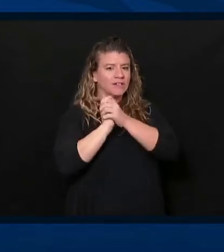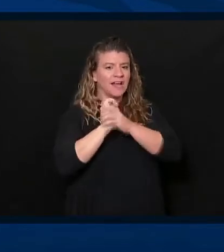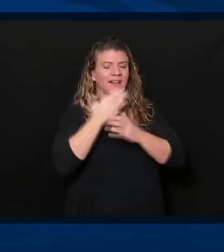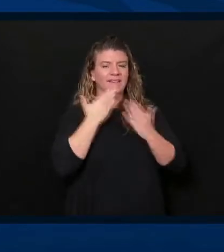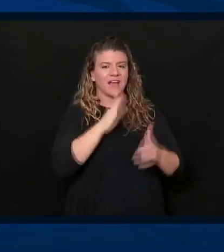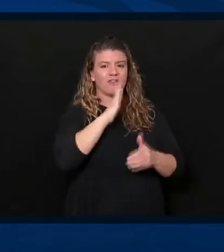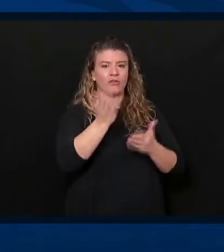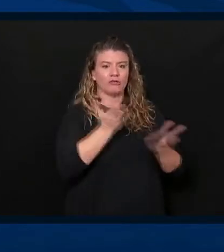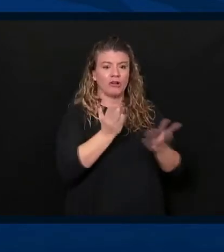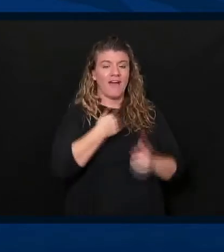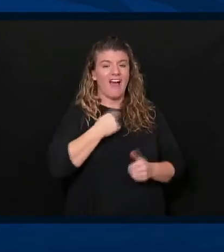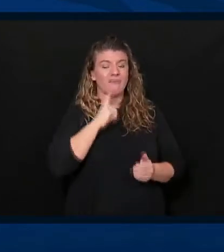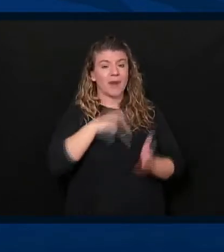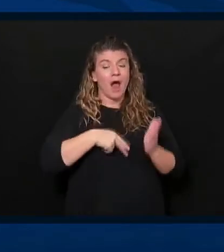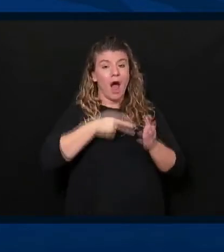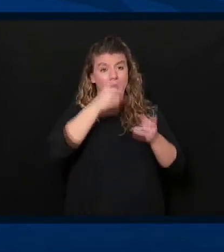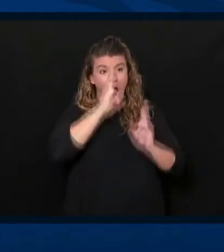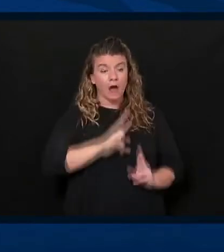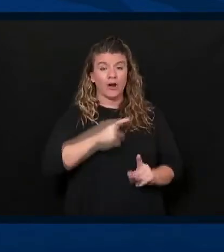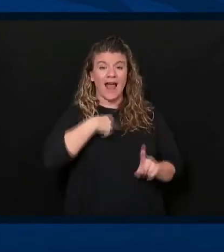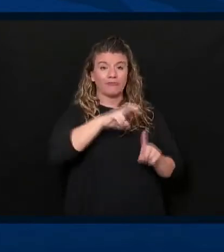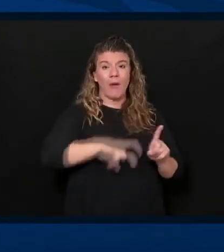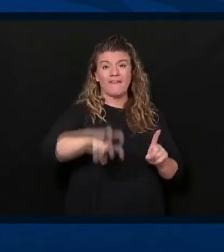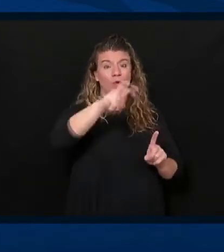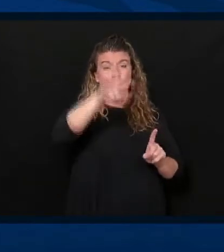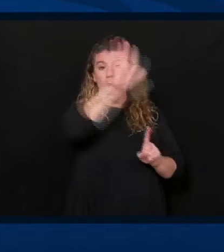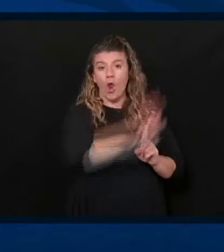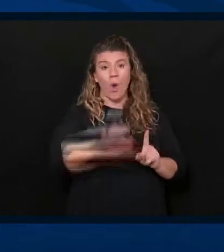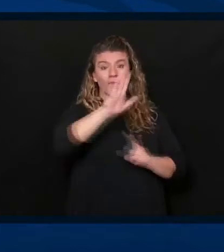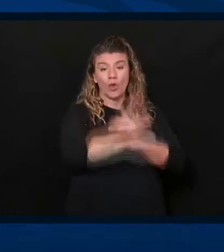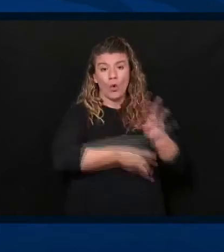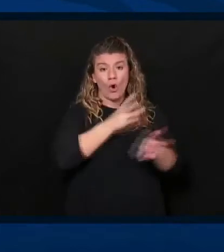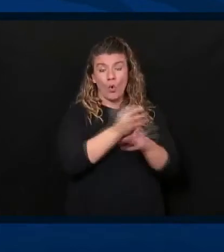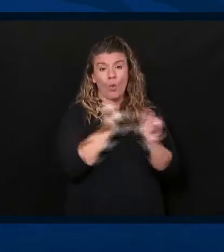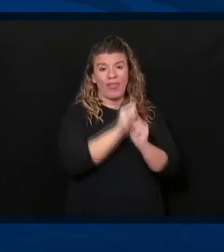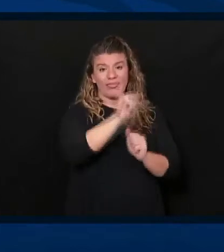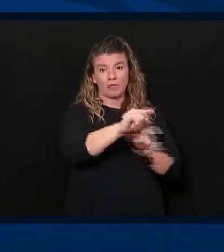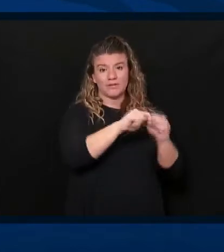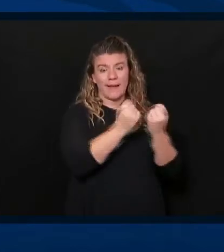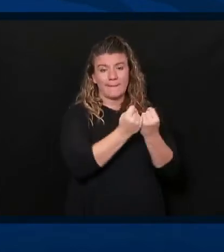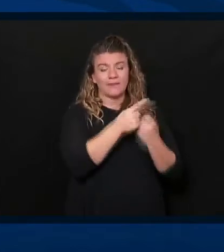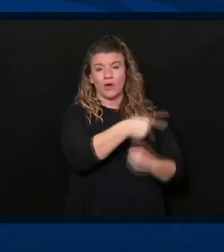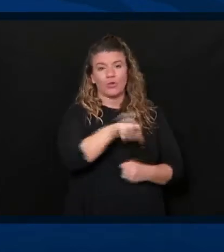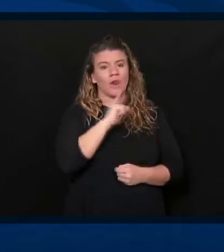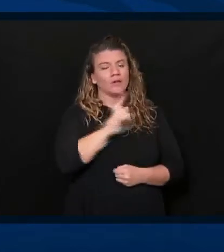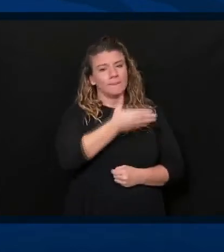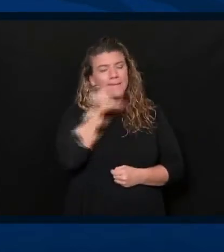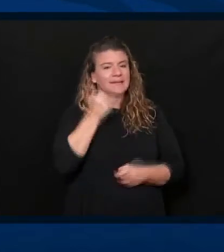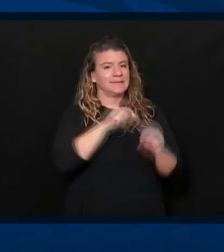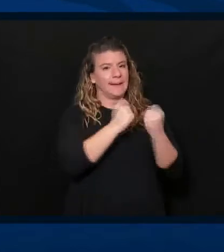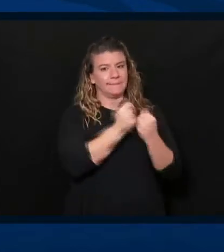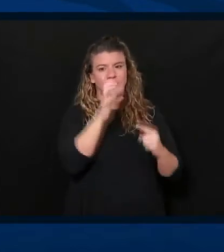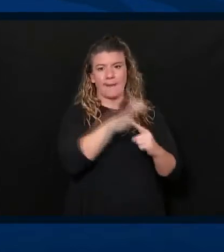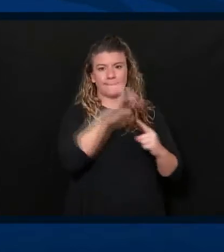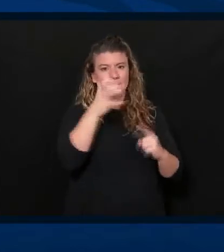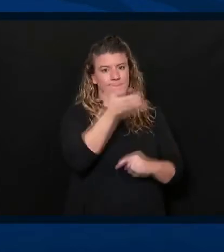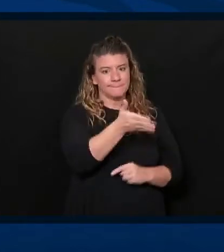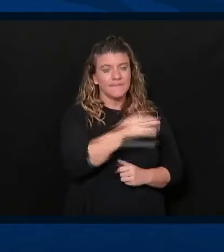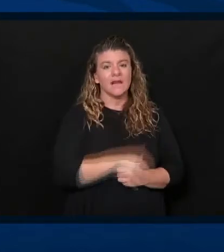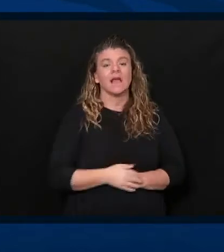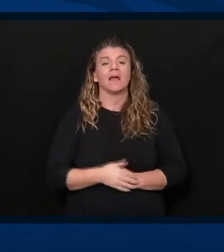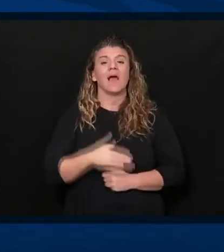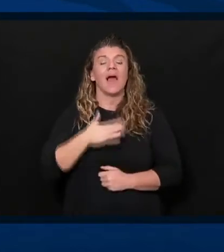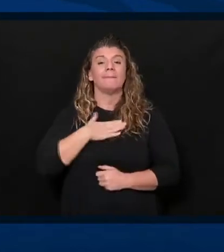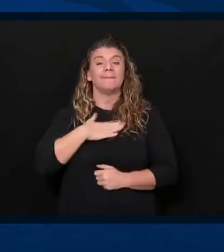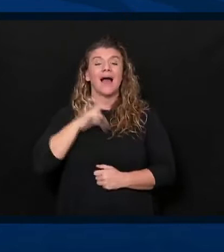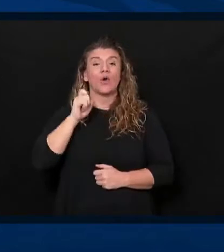honored to travel with them to Afghanistan and Kuwait, all around the world, and there's not a better group of people, so thank you very much for your service. I have a question for Dr.